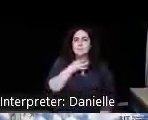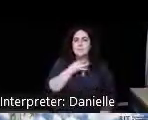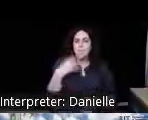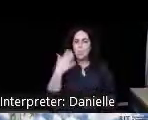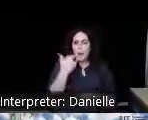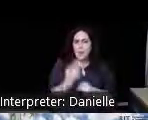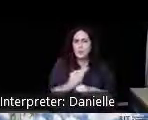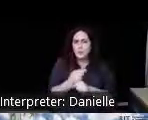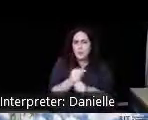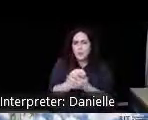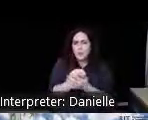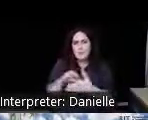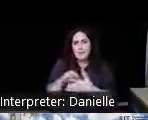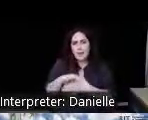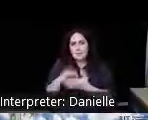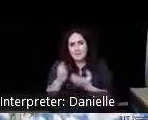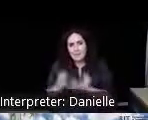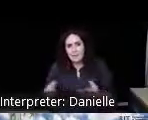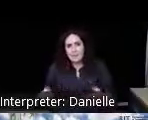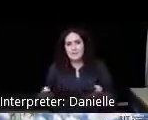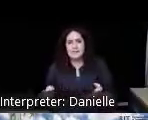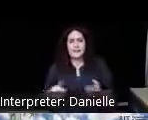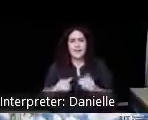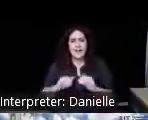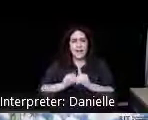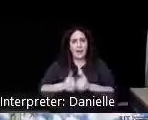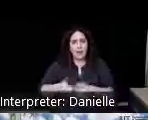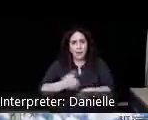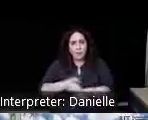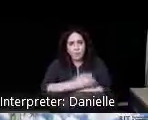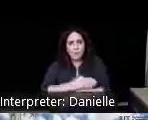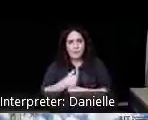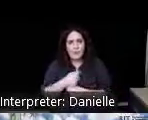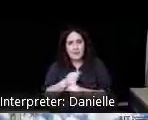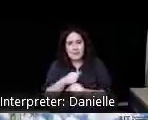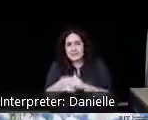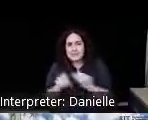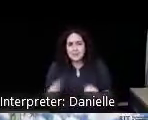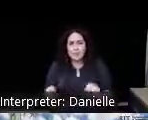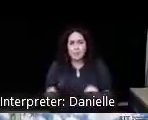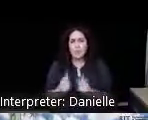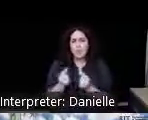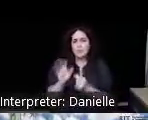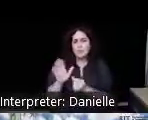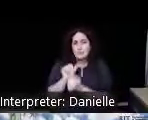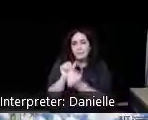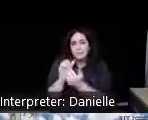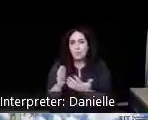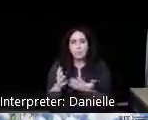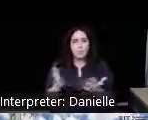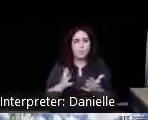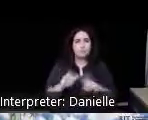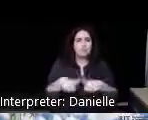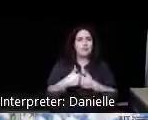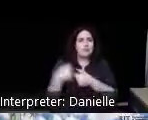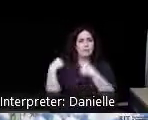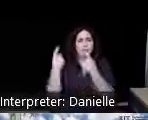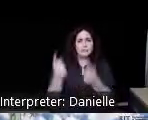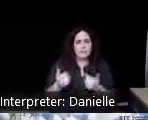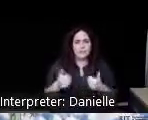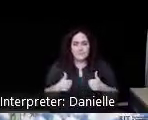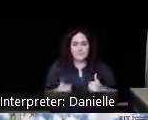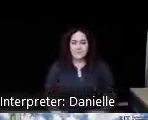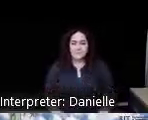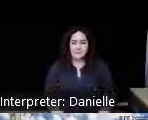to ask authors to reflect on how they approach making papers accessible and what challenges they might face. And